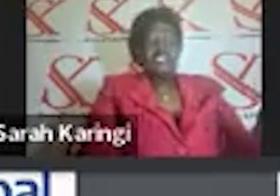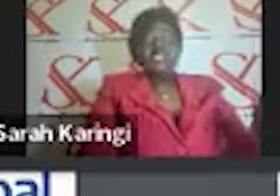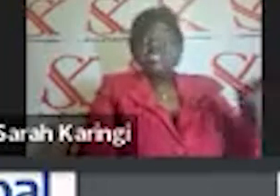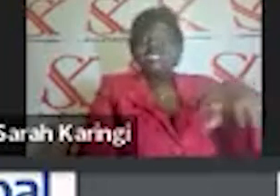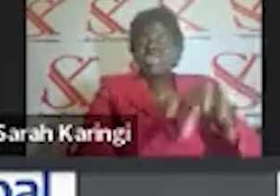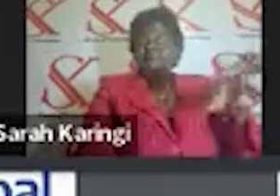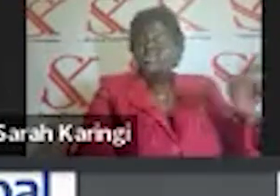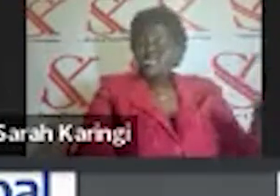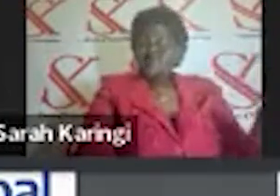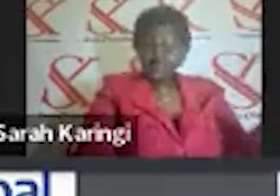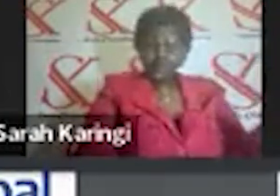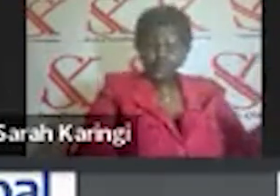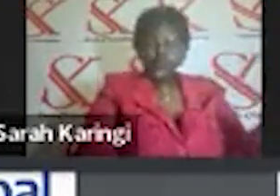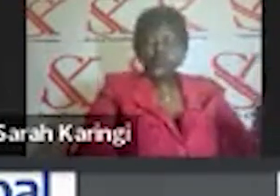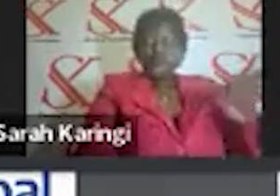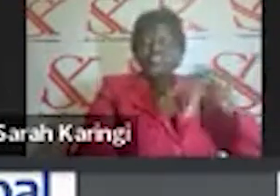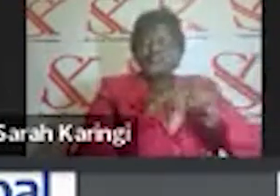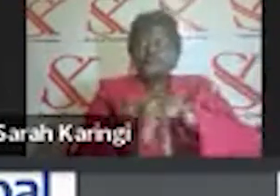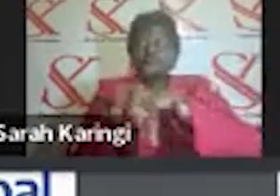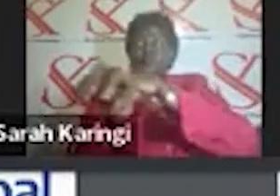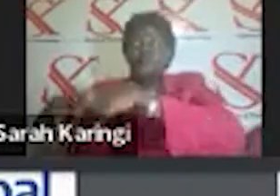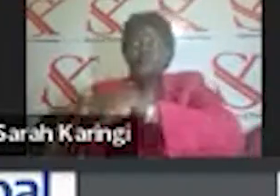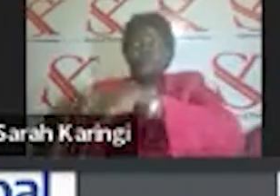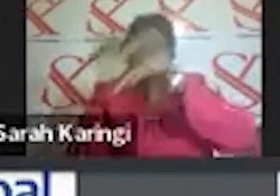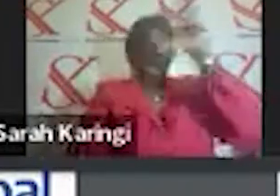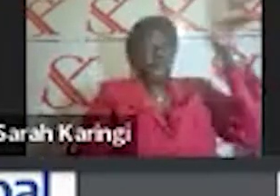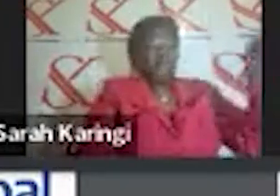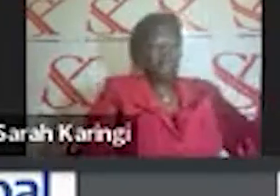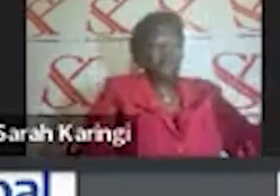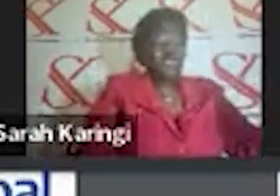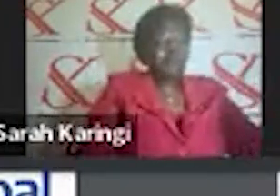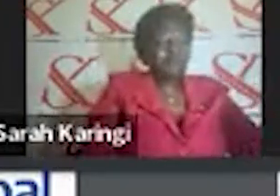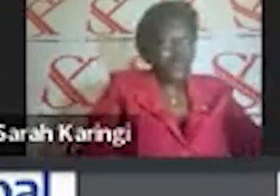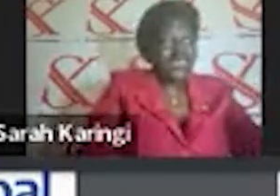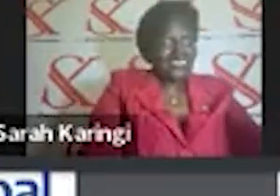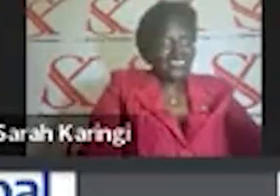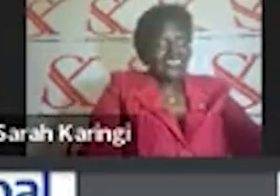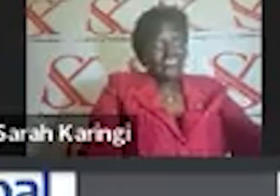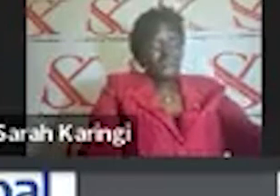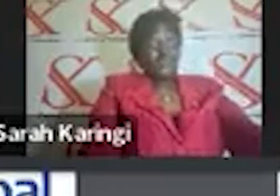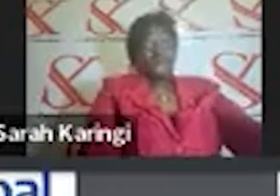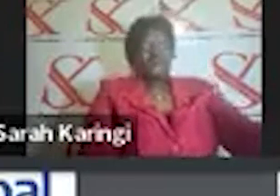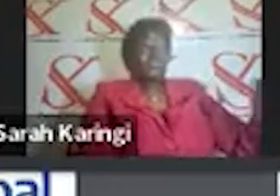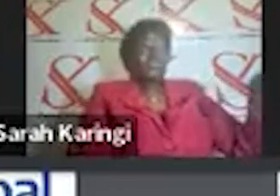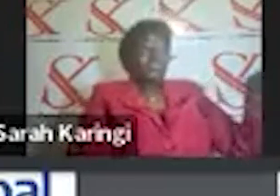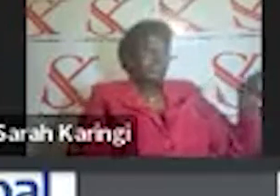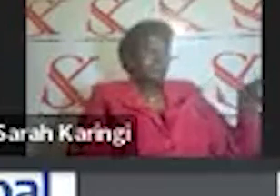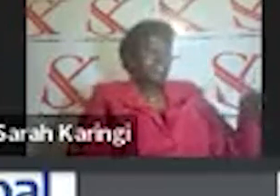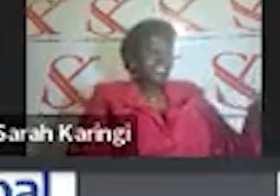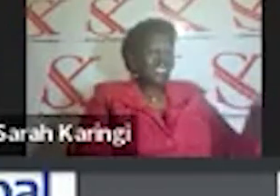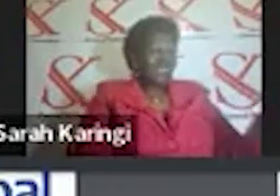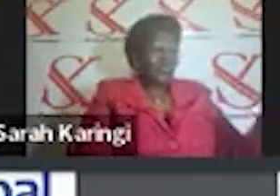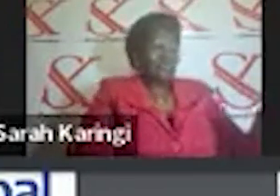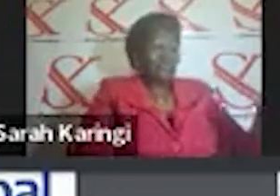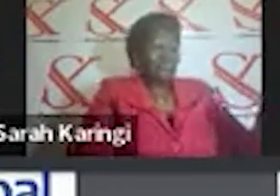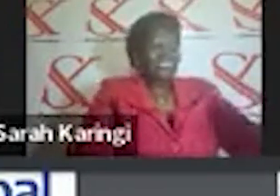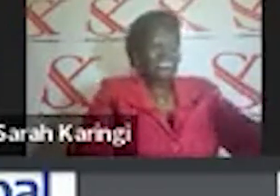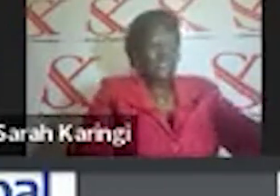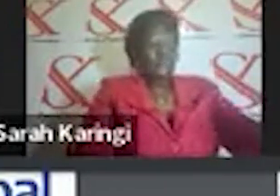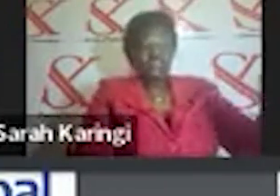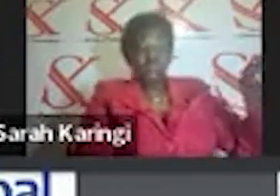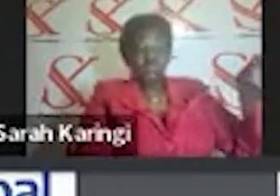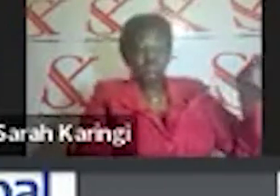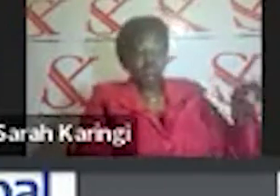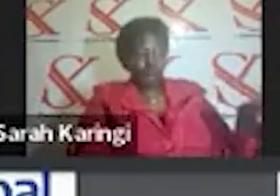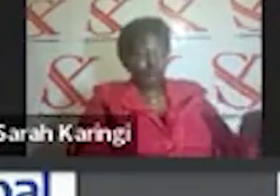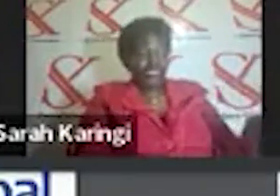arrangement. That's a business for you. So why should you be complaining? Maybe you could even be employed. You could be doing some side hustles, and maybe that side